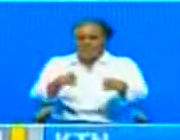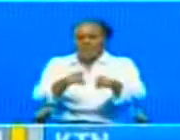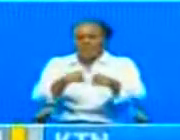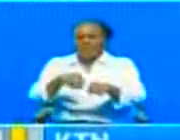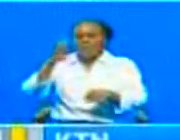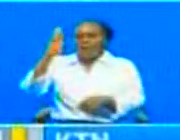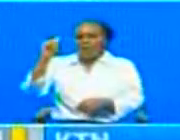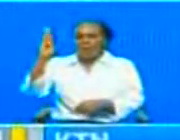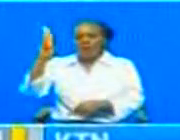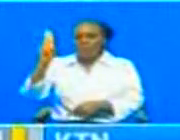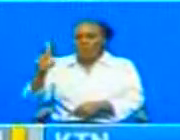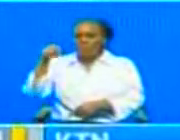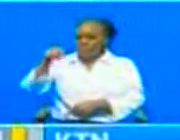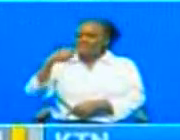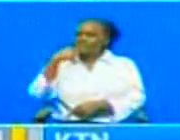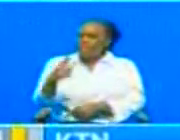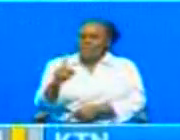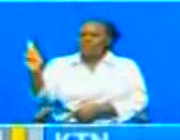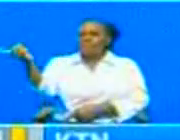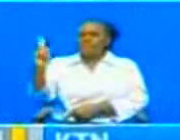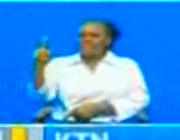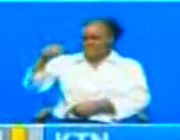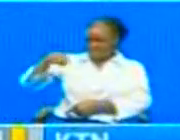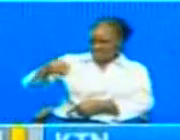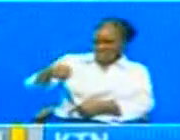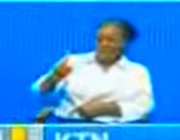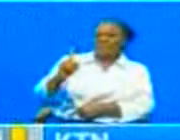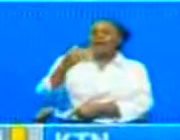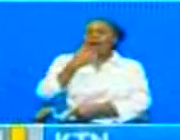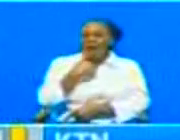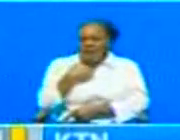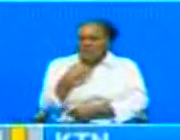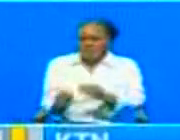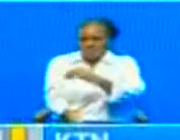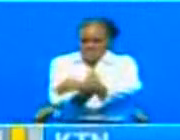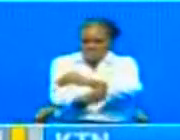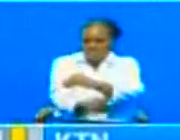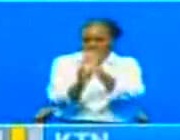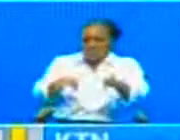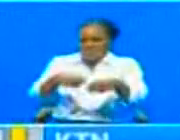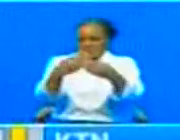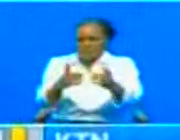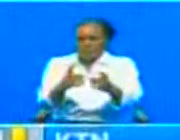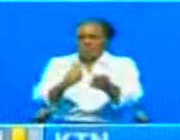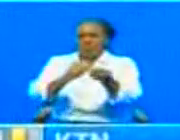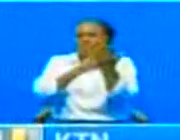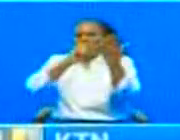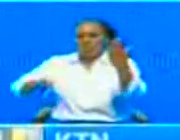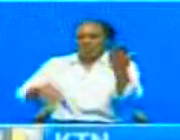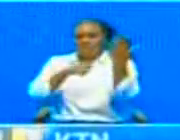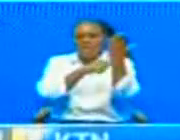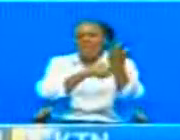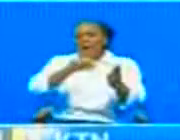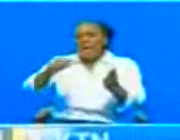of Parliament Ababu Namwamba claimed the Principal Secretary bribed members of the committee to expunge his name and that of